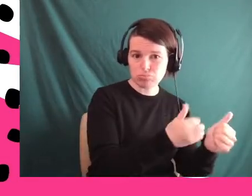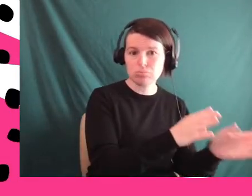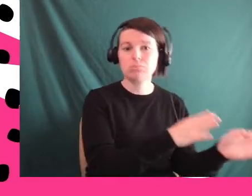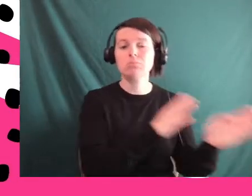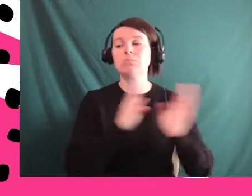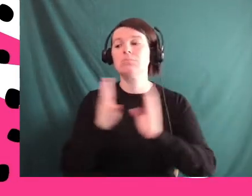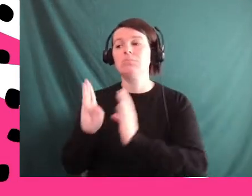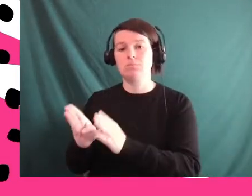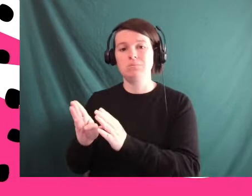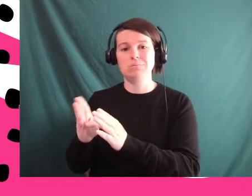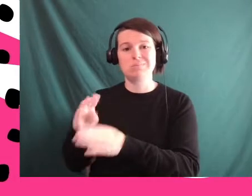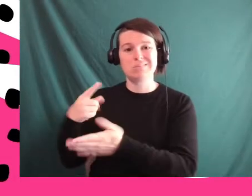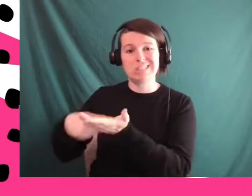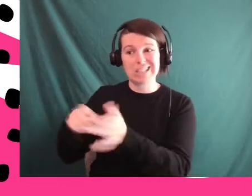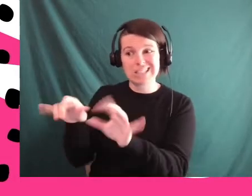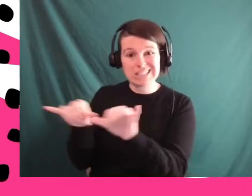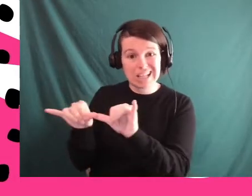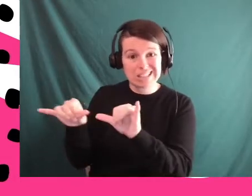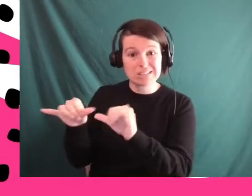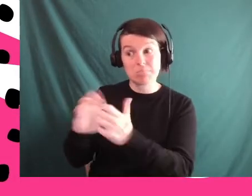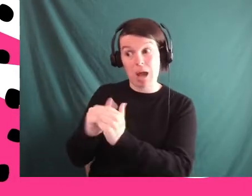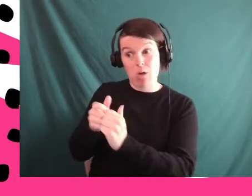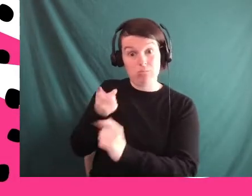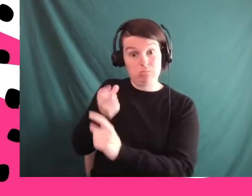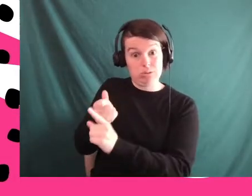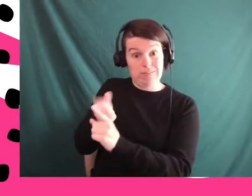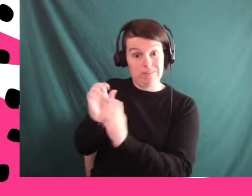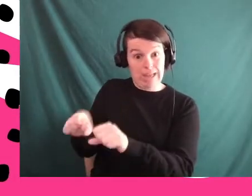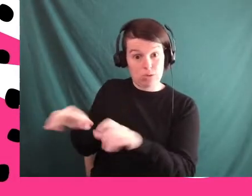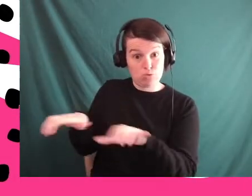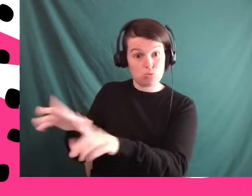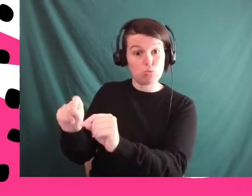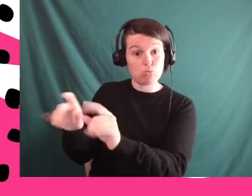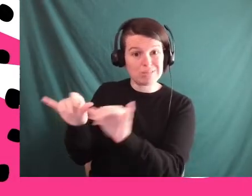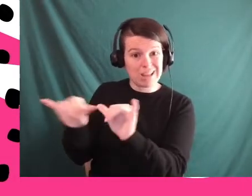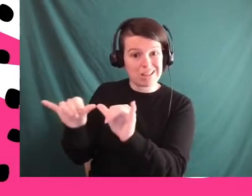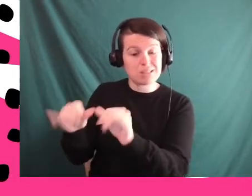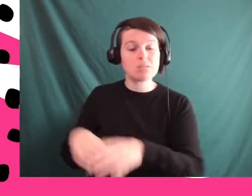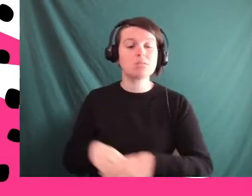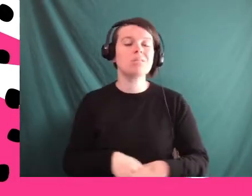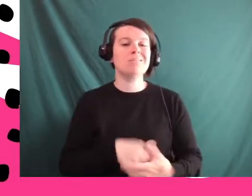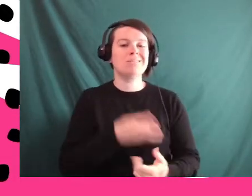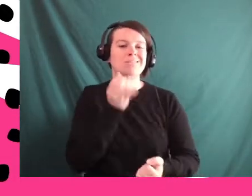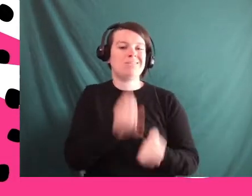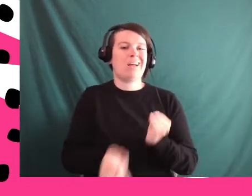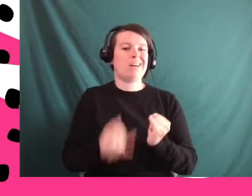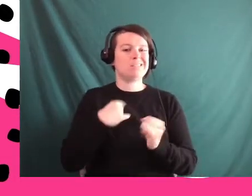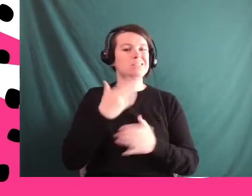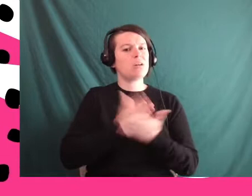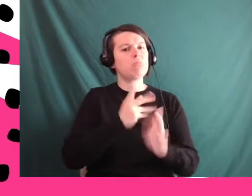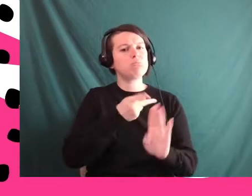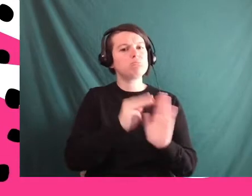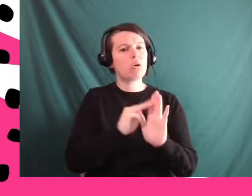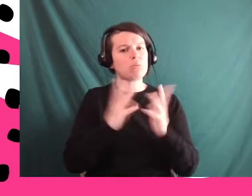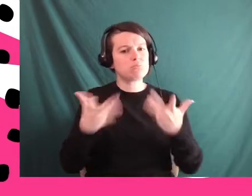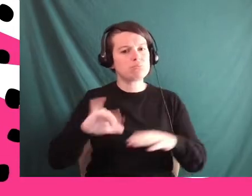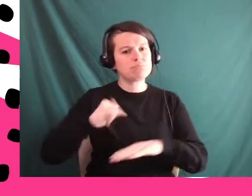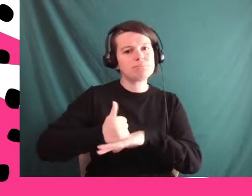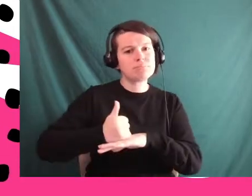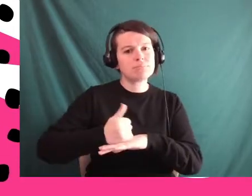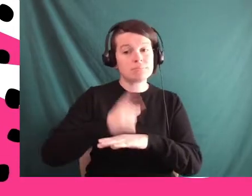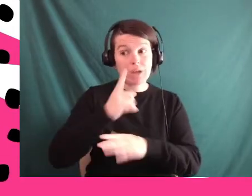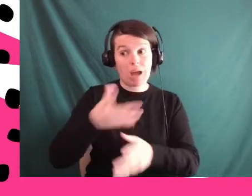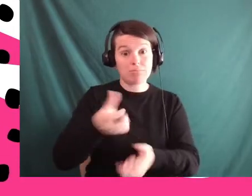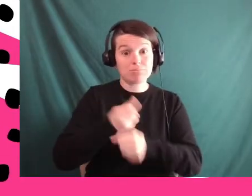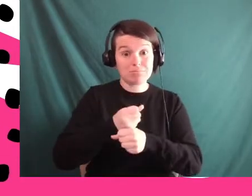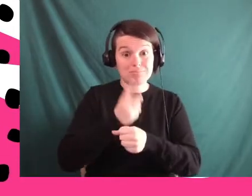we're going to discuss sizing and how you can size yourself. And lastly, we'll discuss some programs that exist to help folks get a binder for